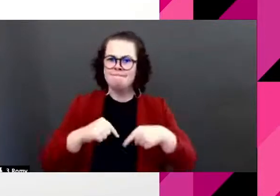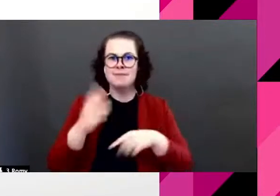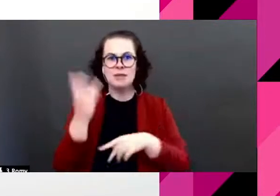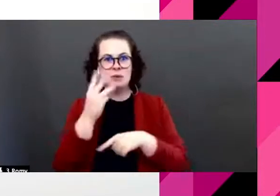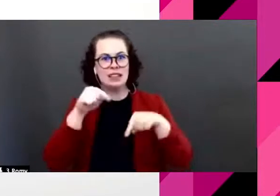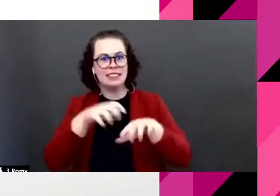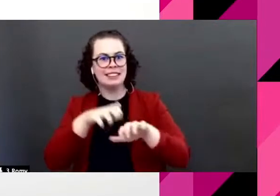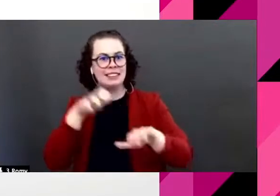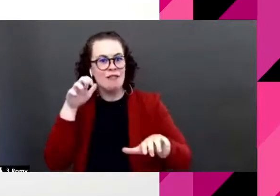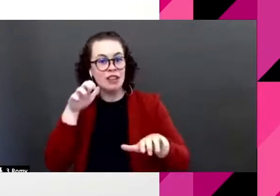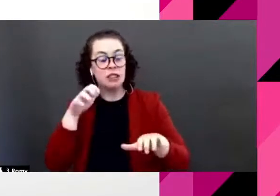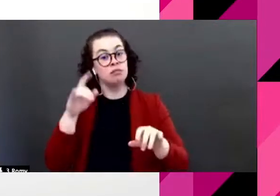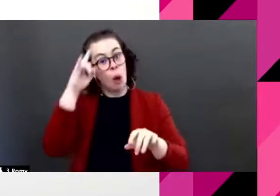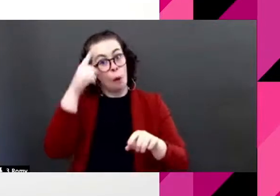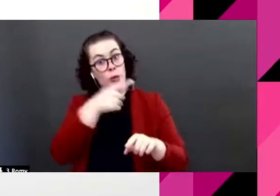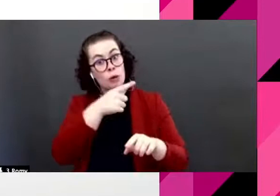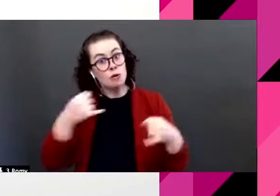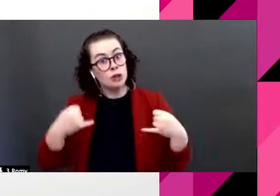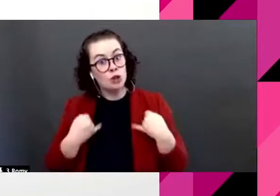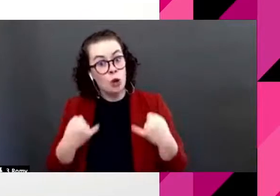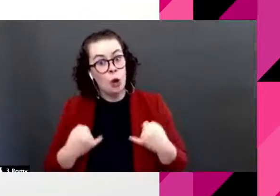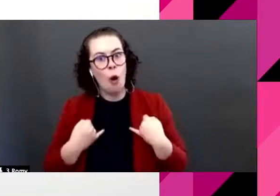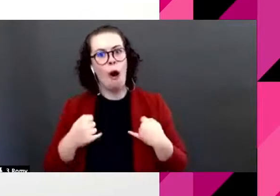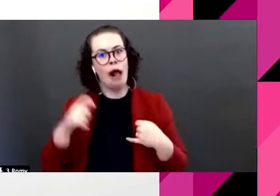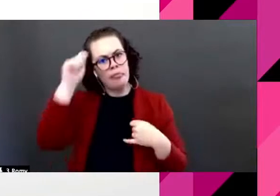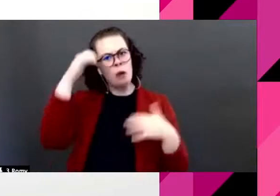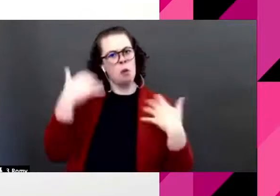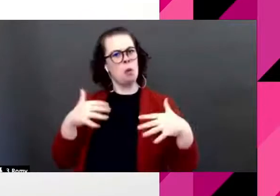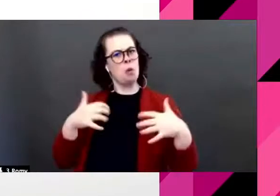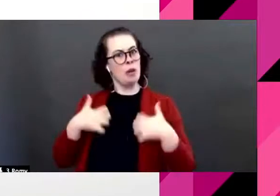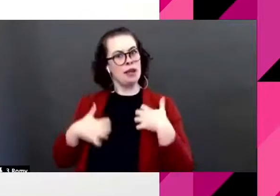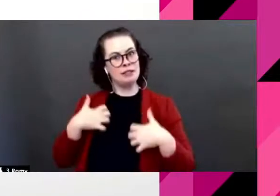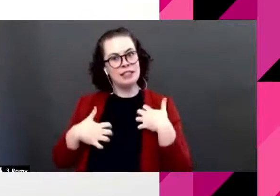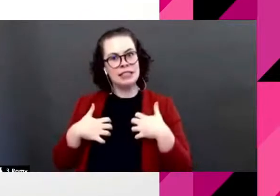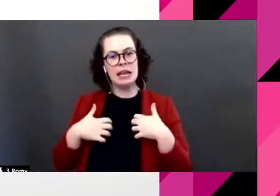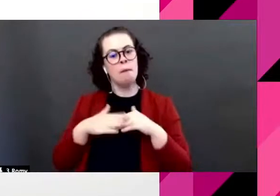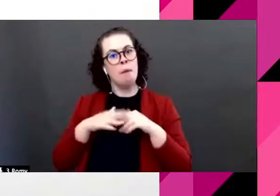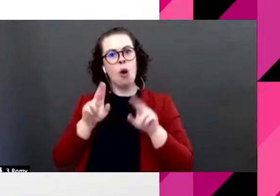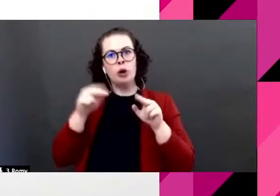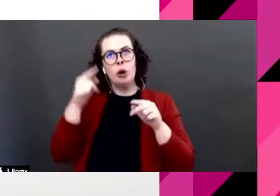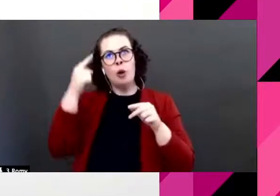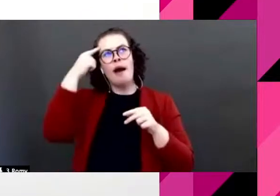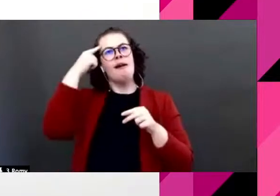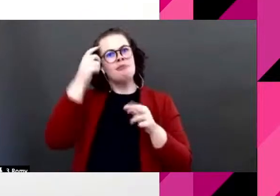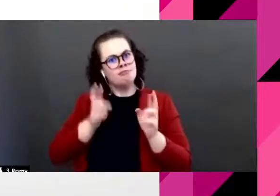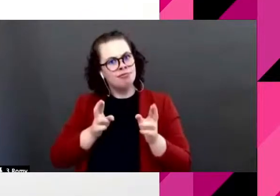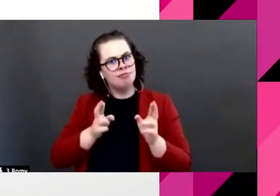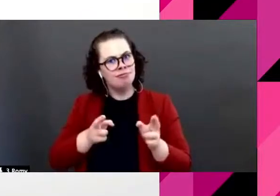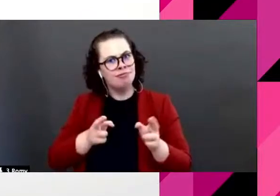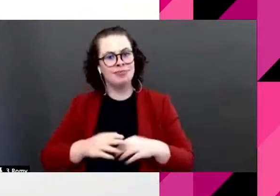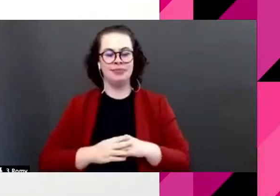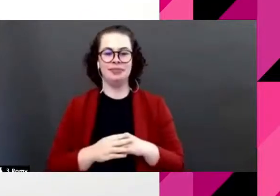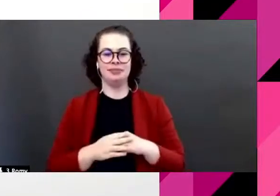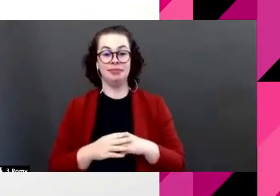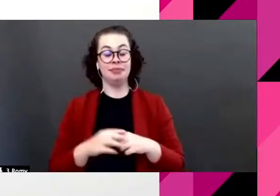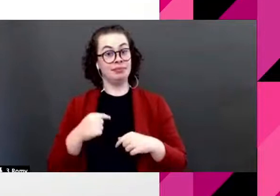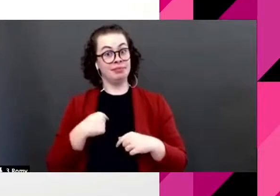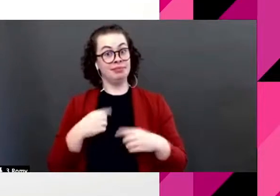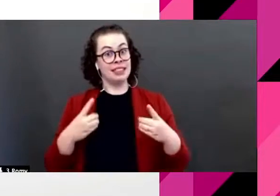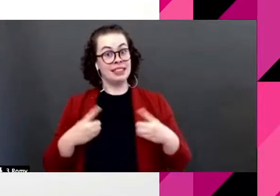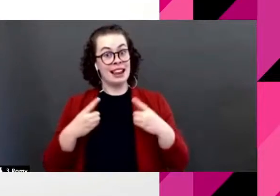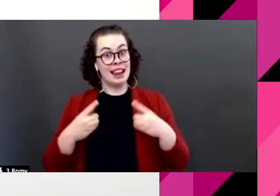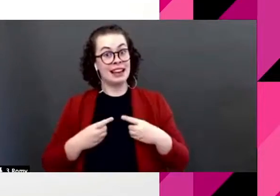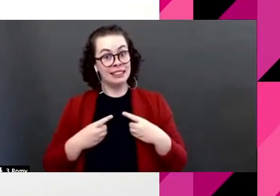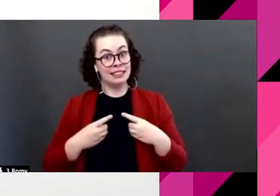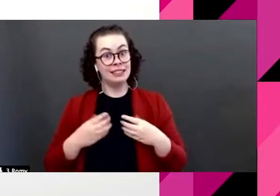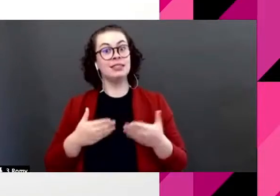conference. I hope you enjoy it and find it informative and thought-provoking. And it gives me great pleasure now to